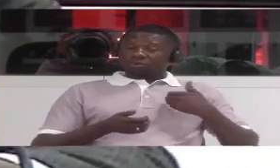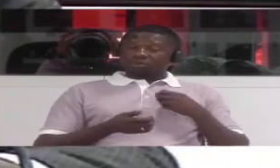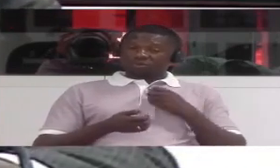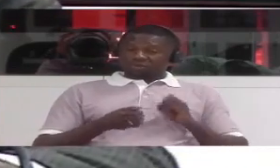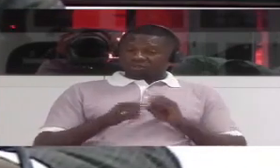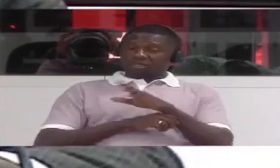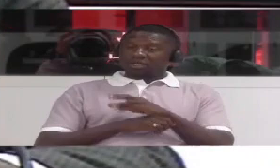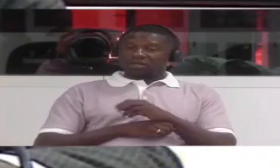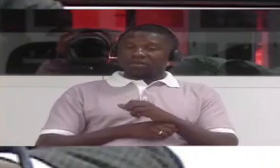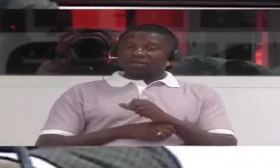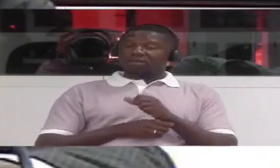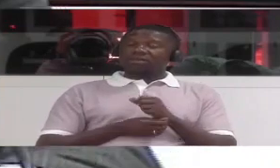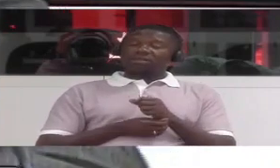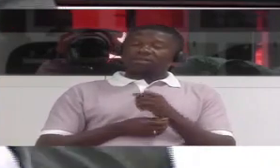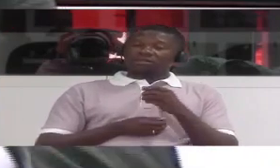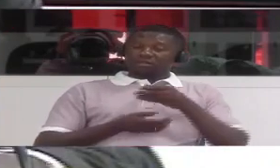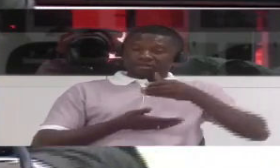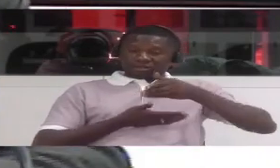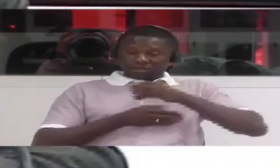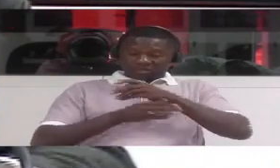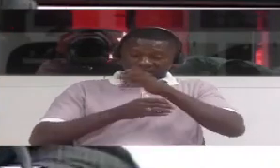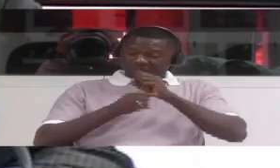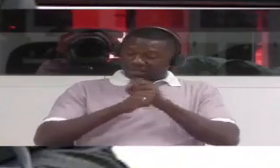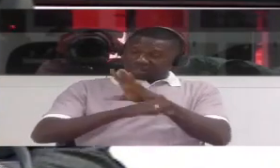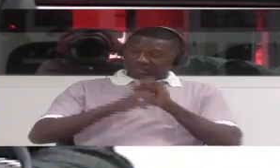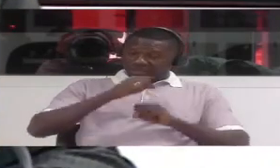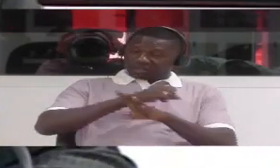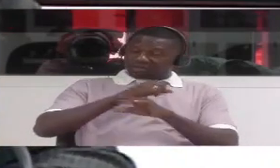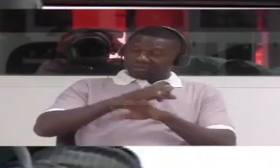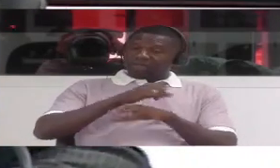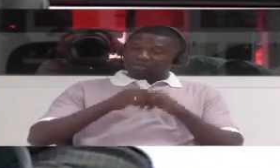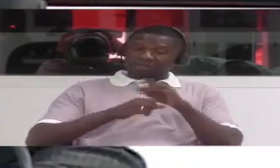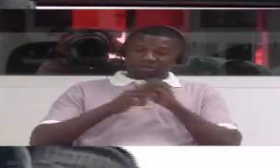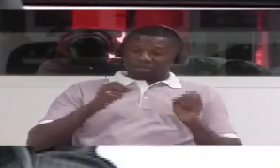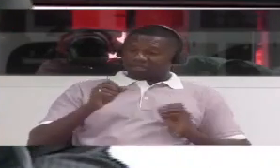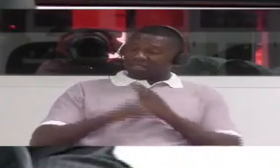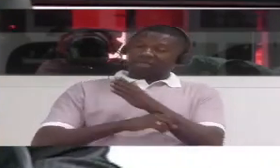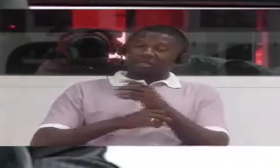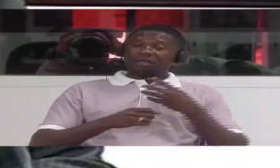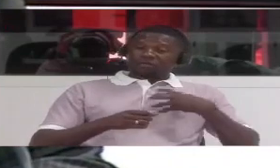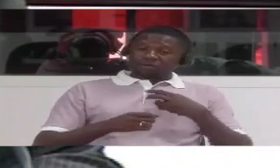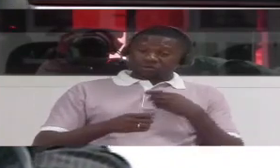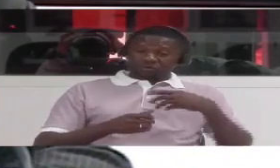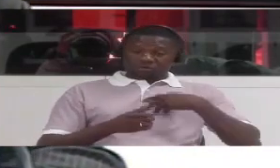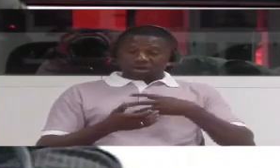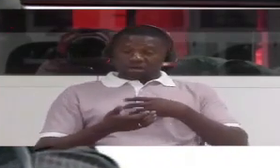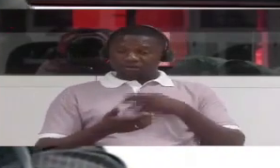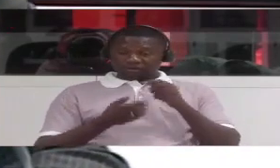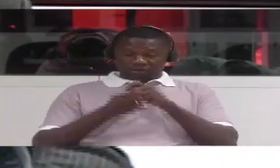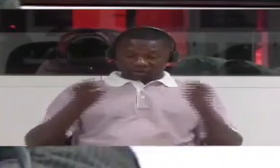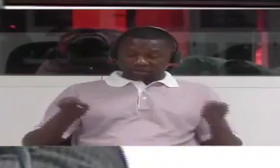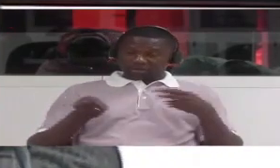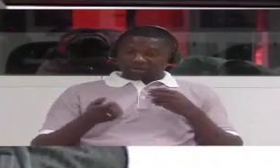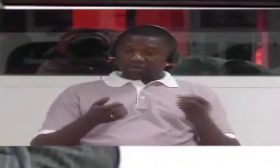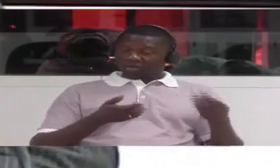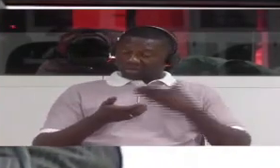so that when things are published, instead of them looking it, you know, trying to connect here, it will come direct to their emails. Now, most of those people were even